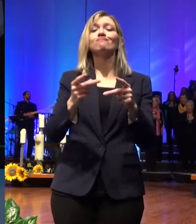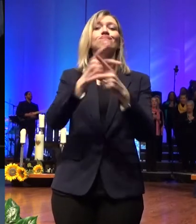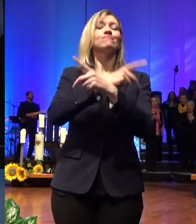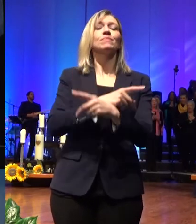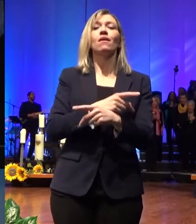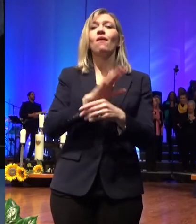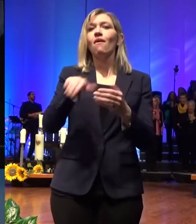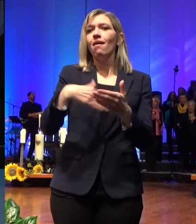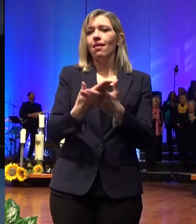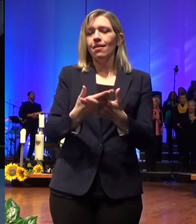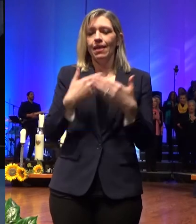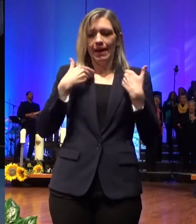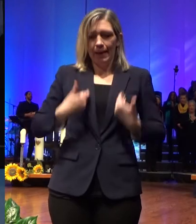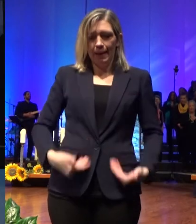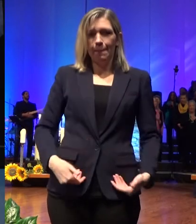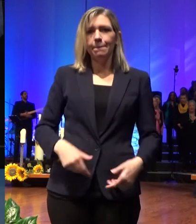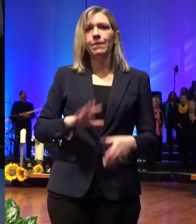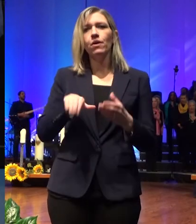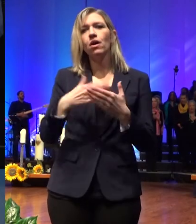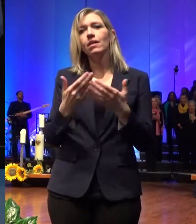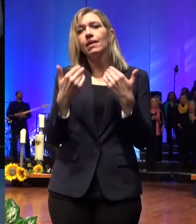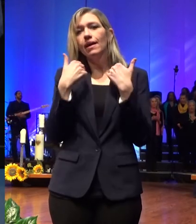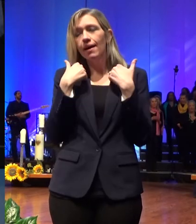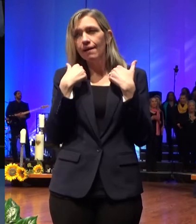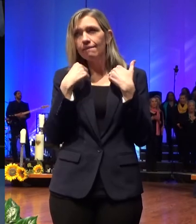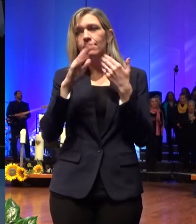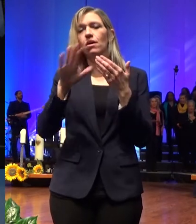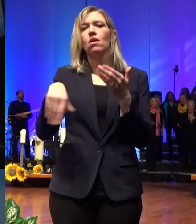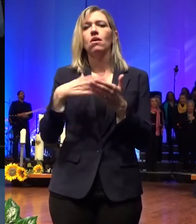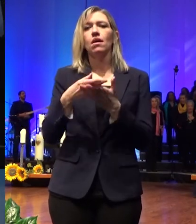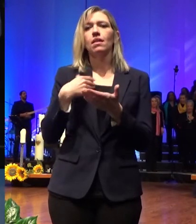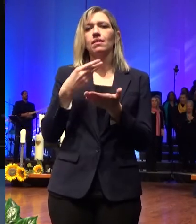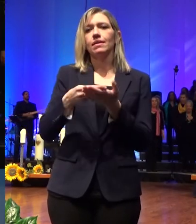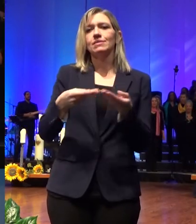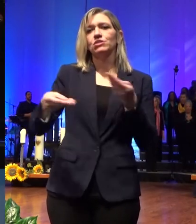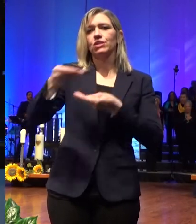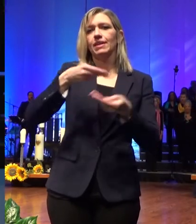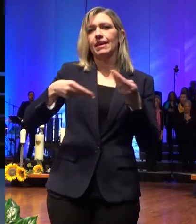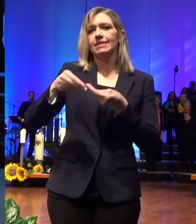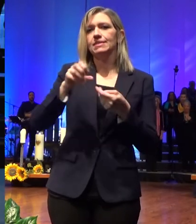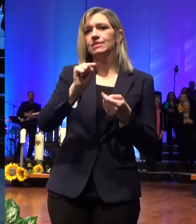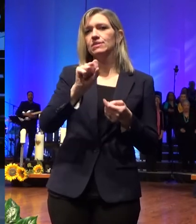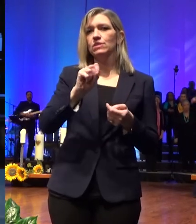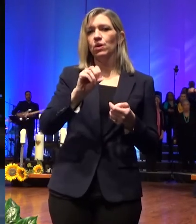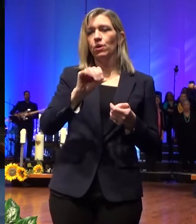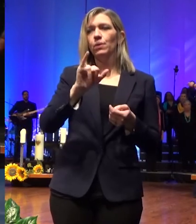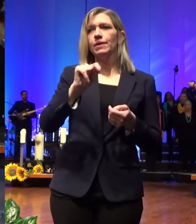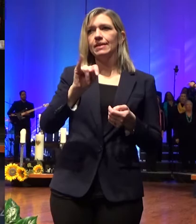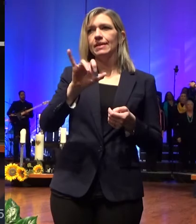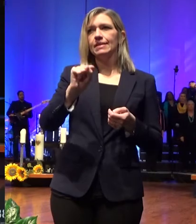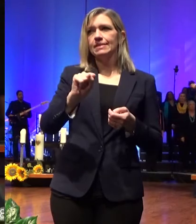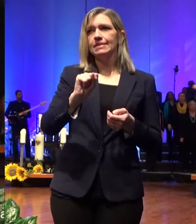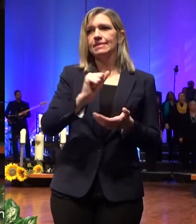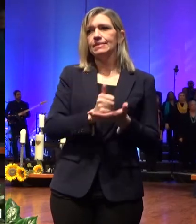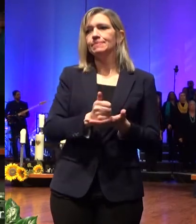all I am, all I have, and all that I circulate. And so it is.